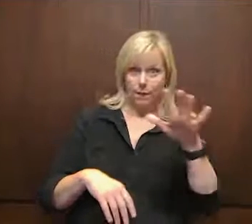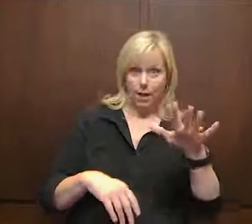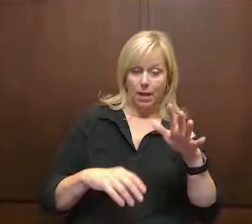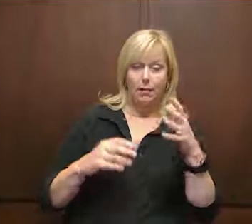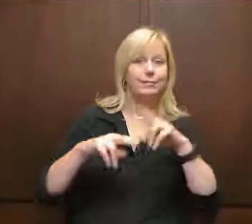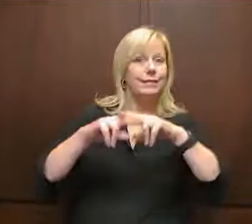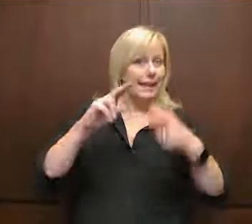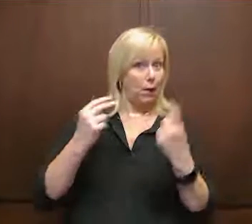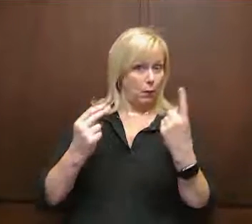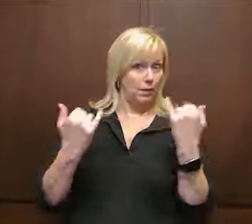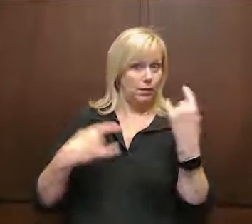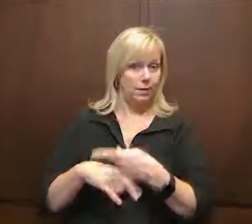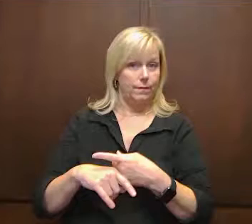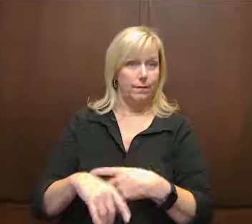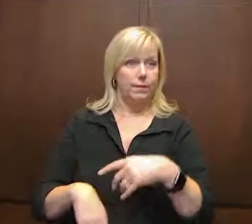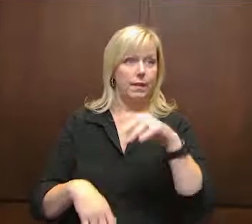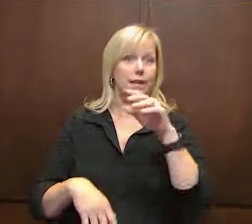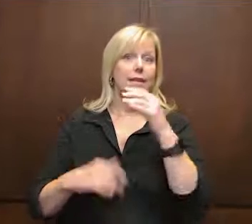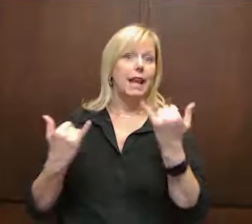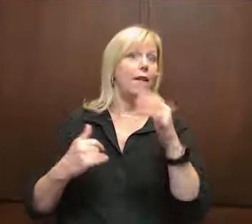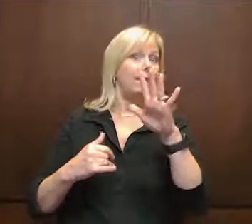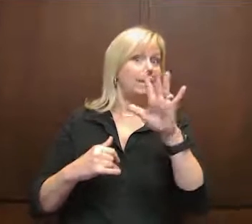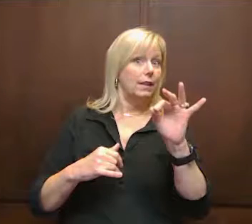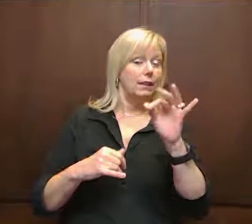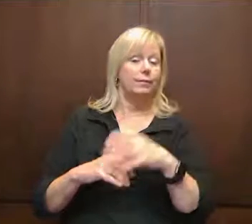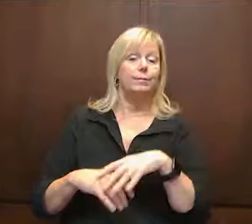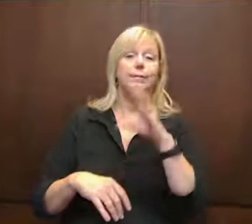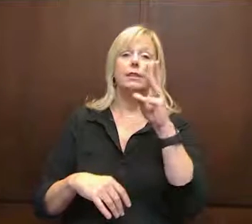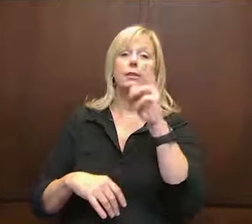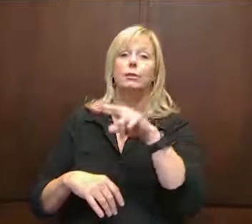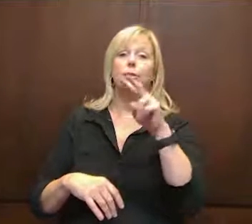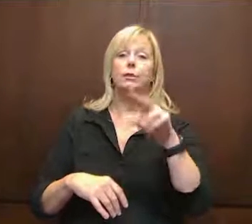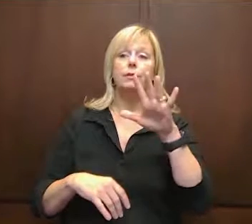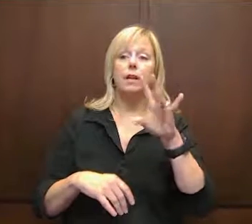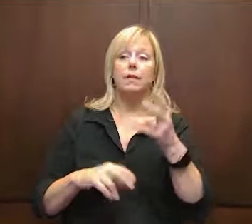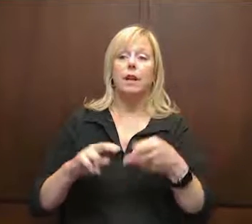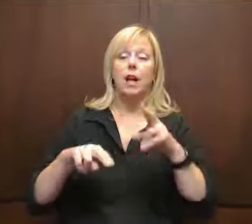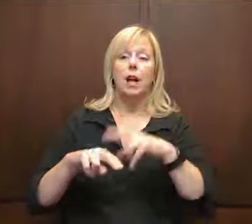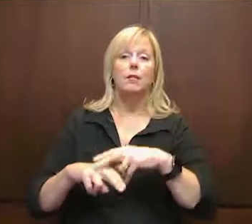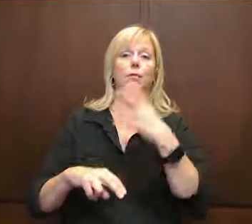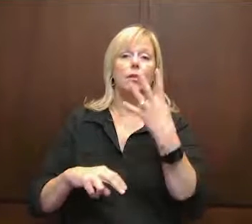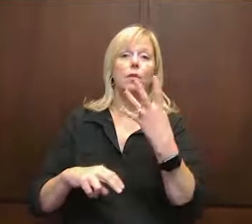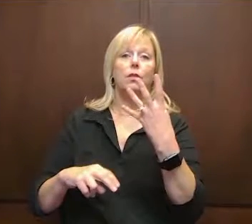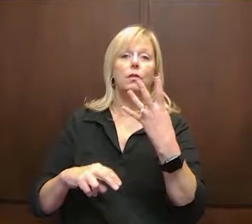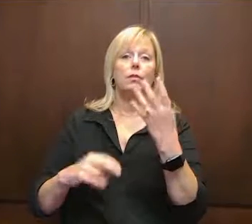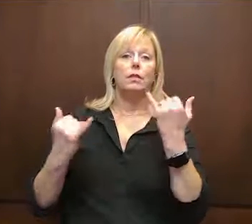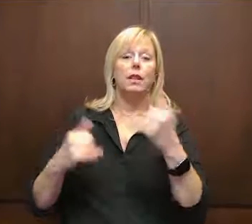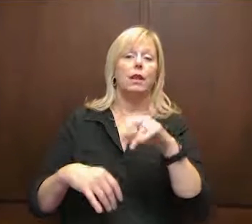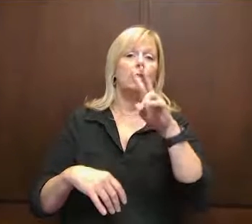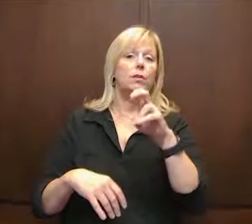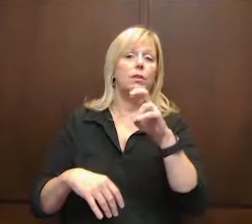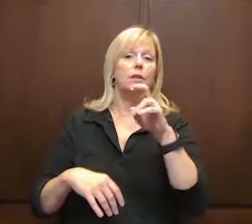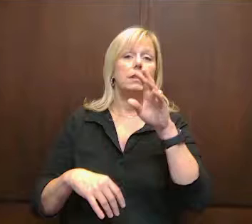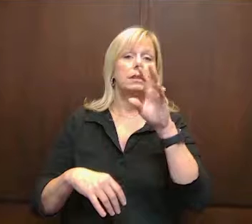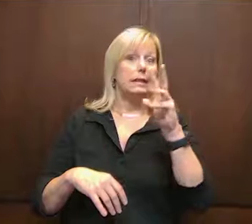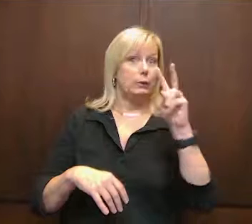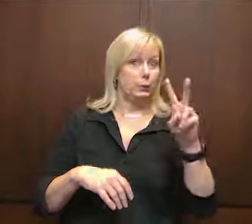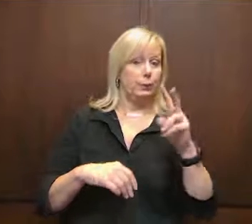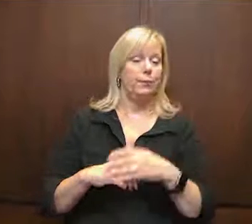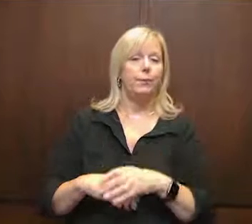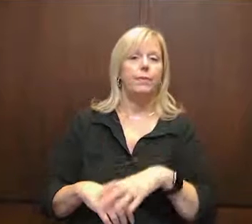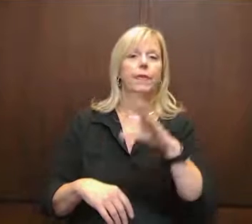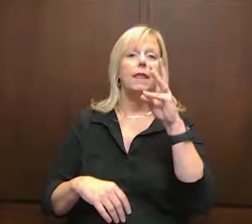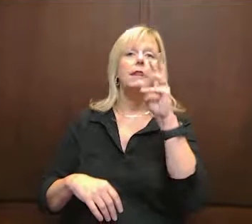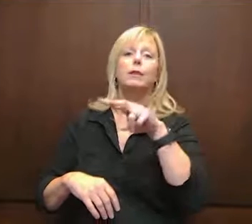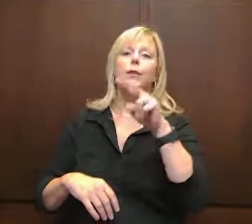62255 down 1 today to 59. 62257 up 4 to 262.